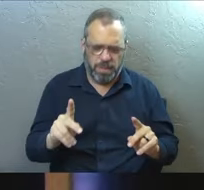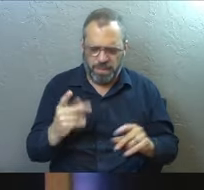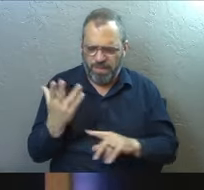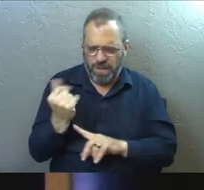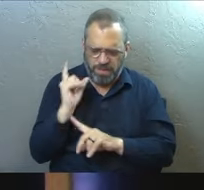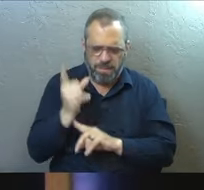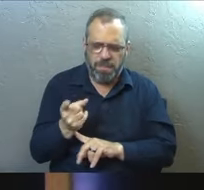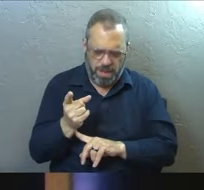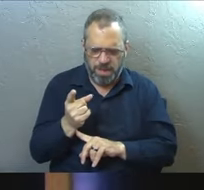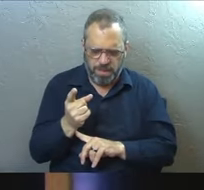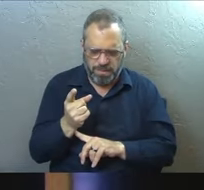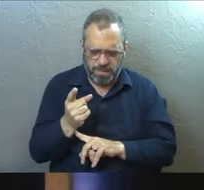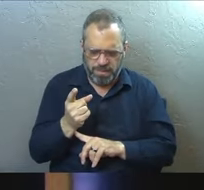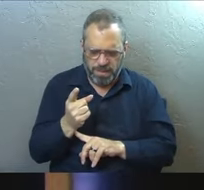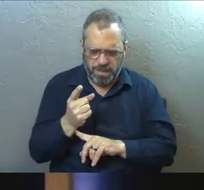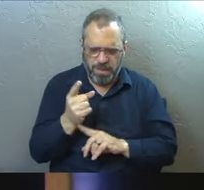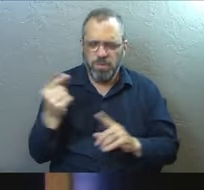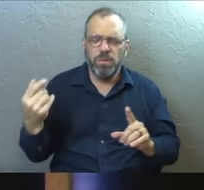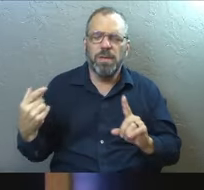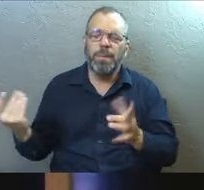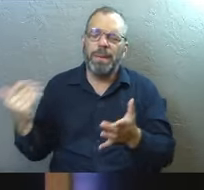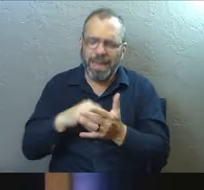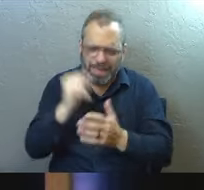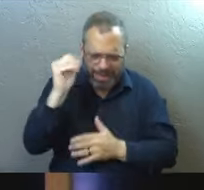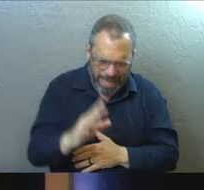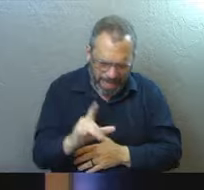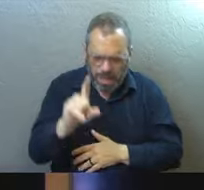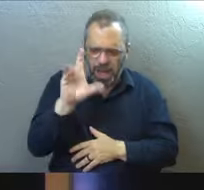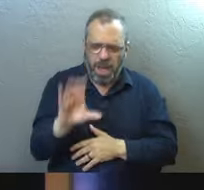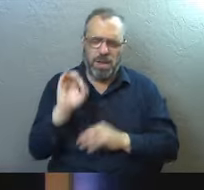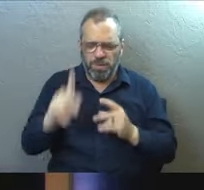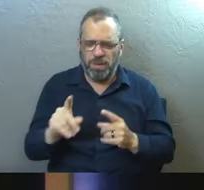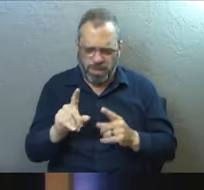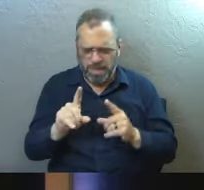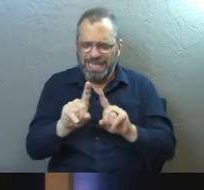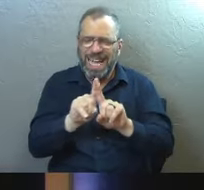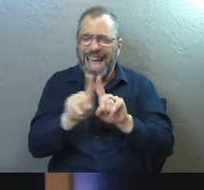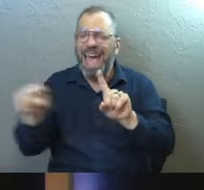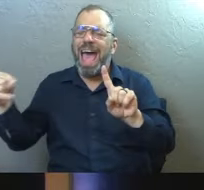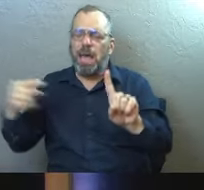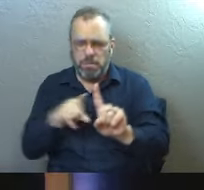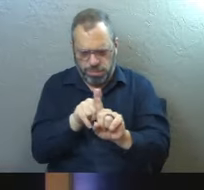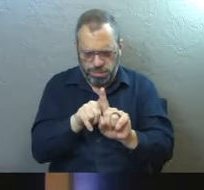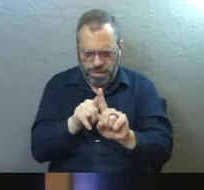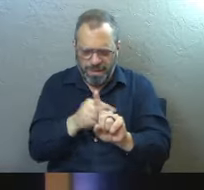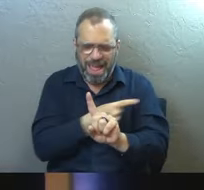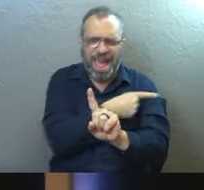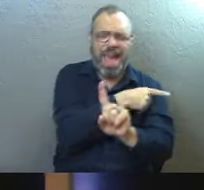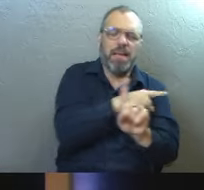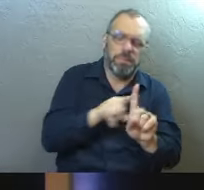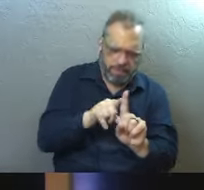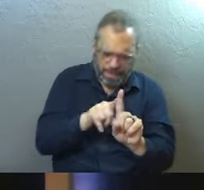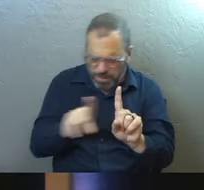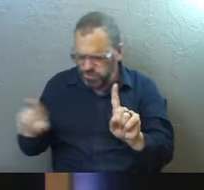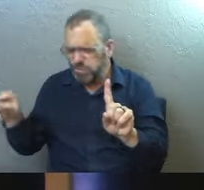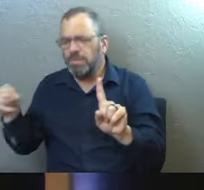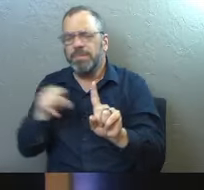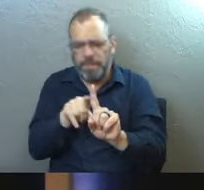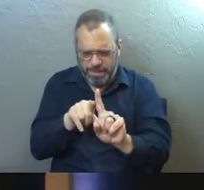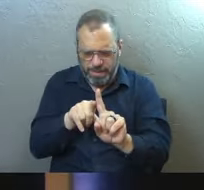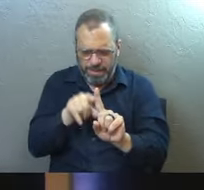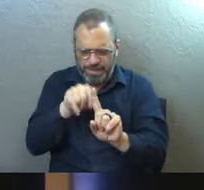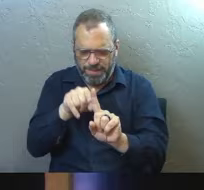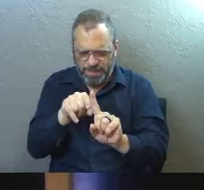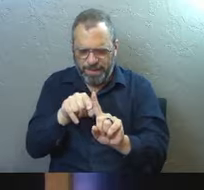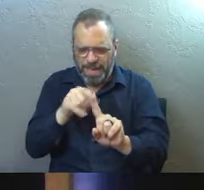last 15 minutes to come back into the love of God. I've had 100 opportunities to come back and train myself. When I go here, I come back